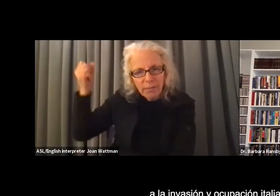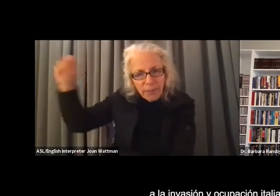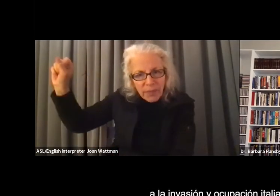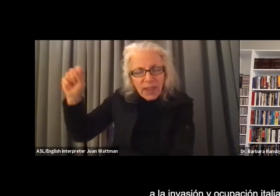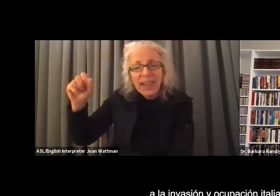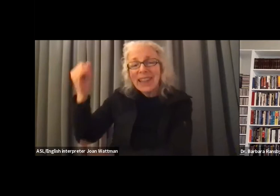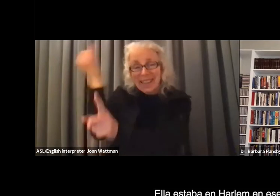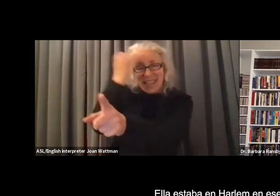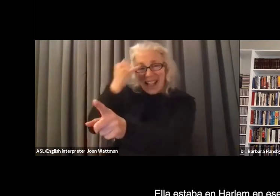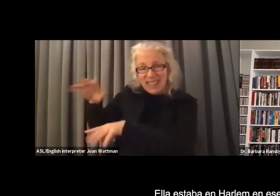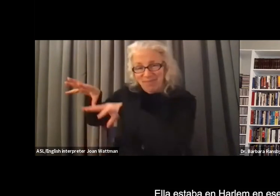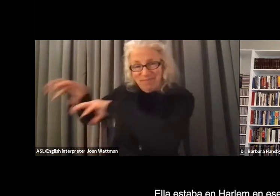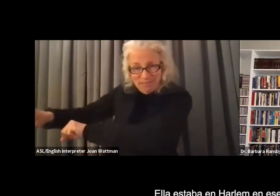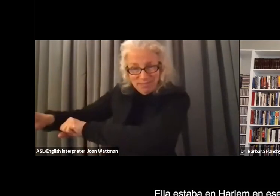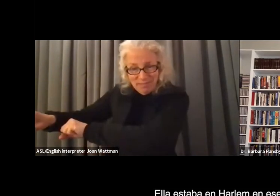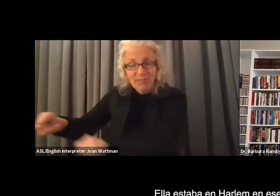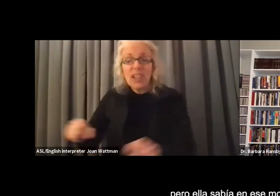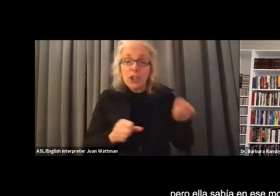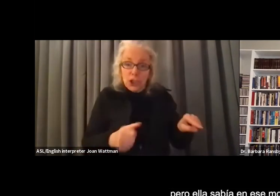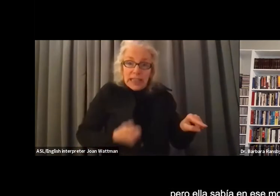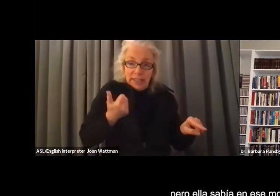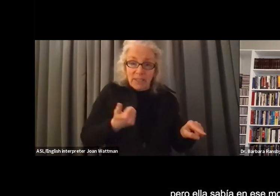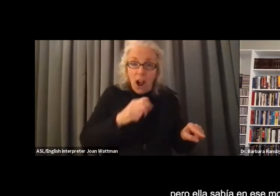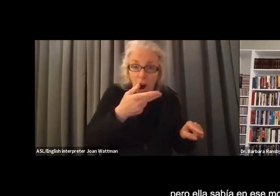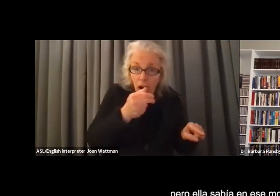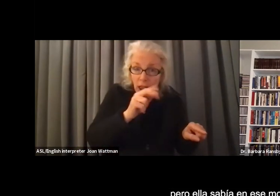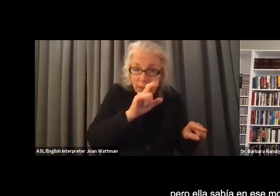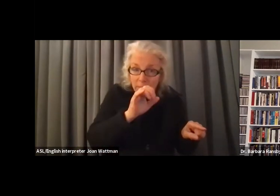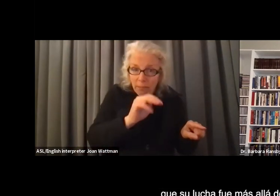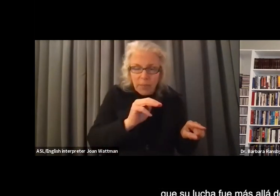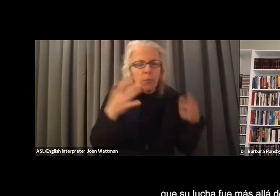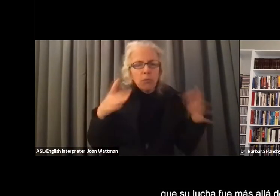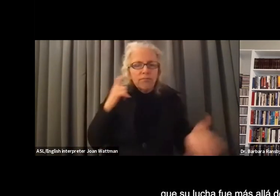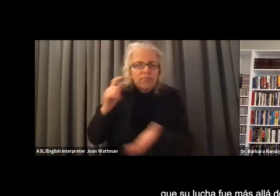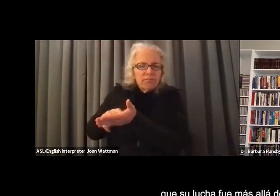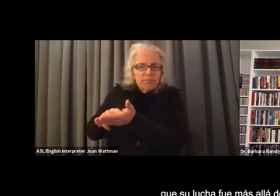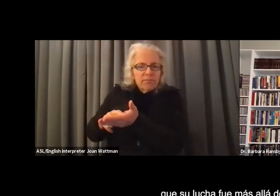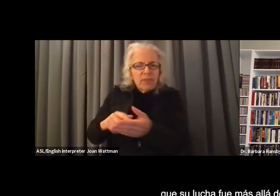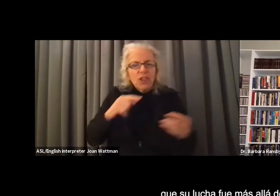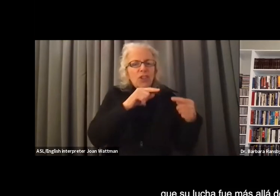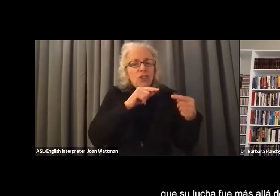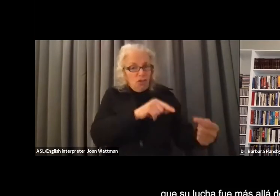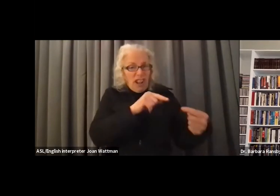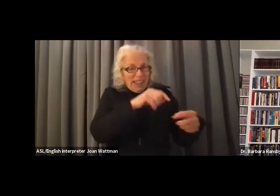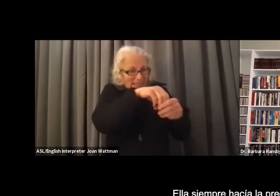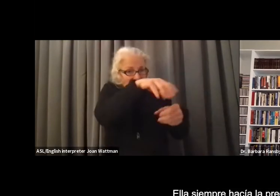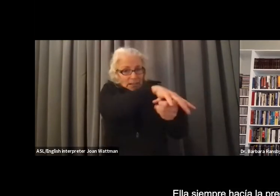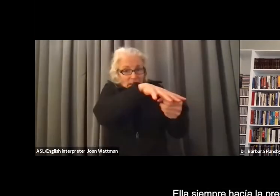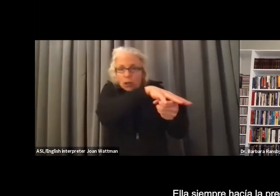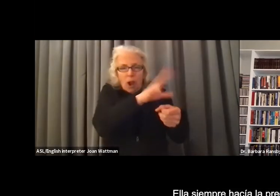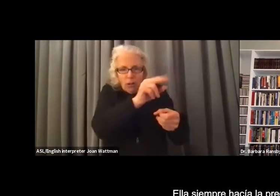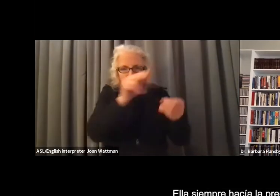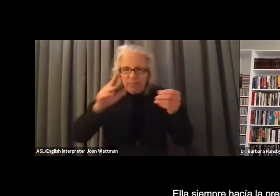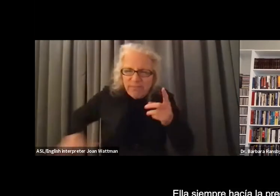invasion and occupation. She was in Harlem at the time, but she knew at that time that her struggle went beyond Harlem. She